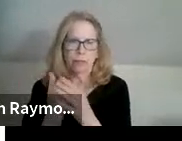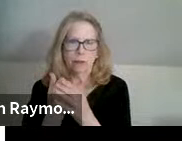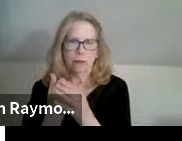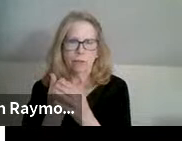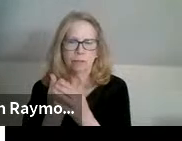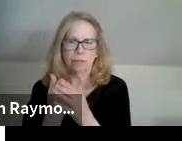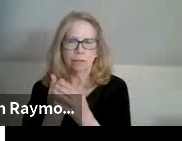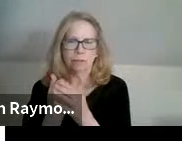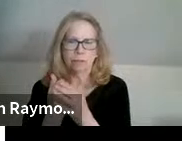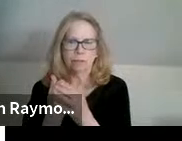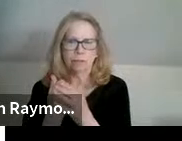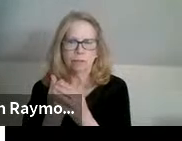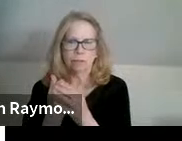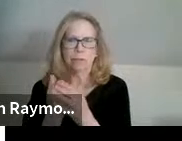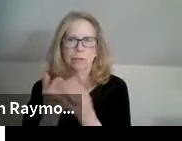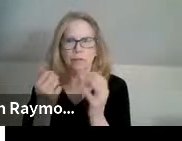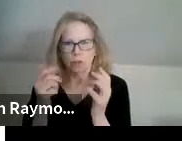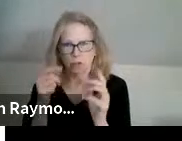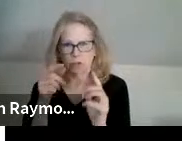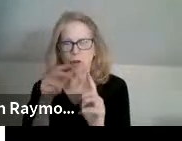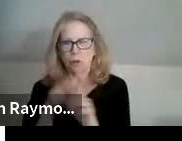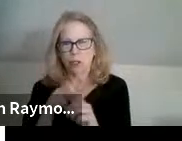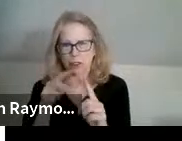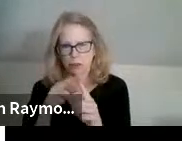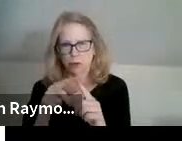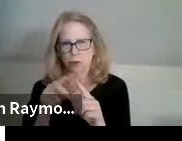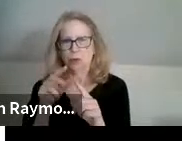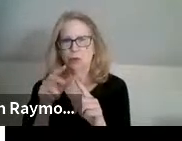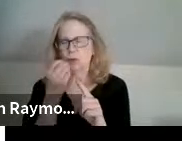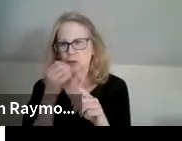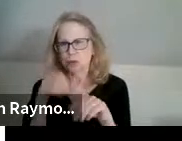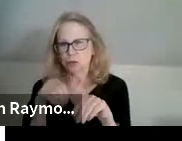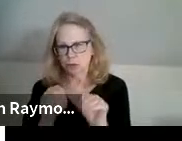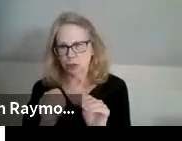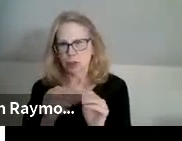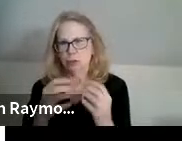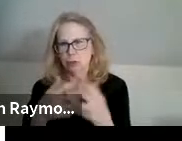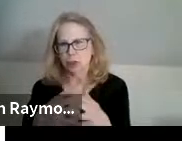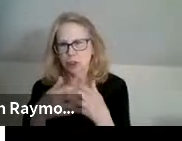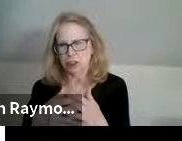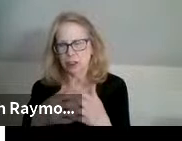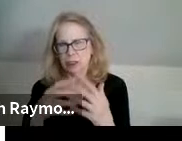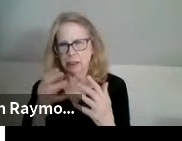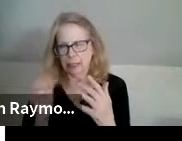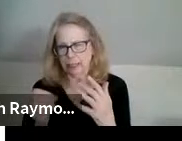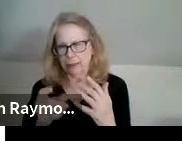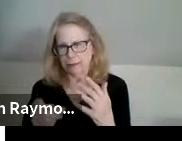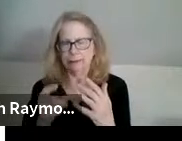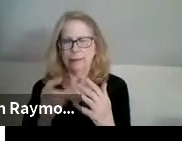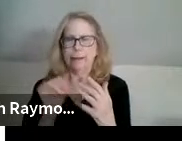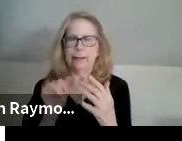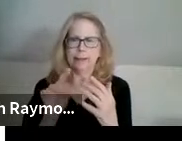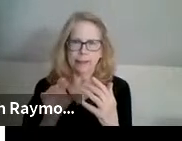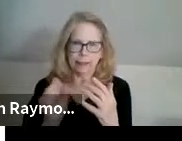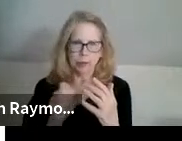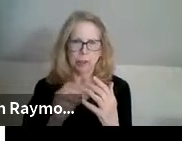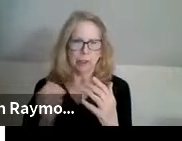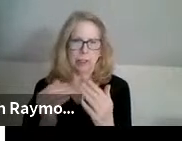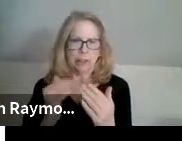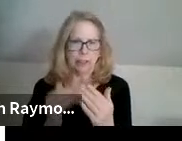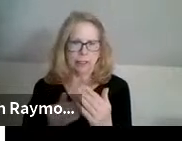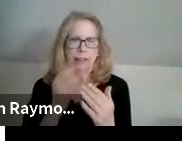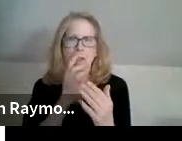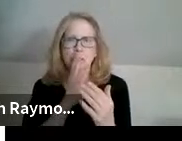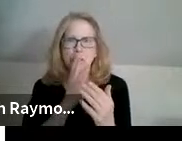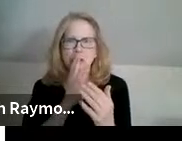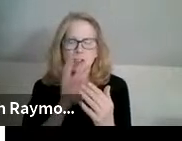for ATMs and fare vending machines. And finally, speech output shall be coordinated with information displayed on screen.